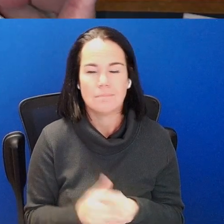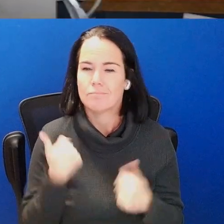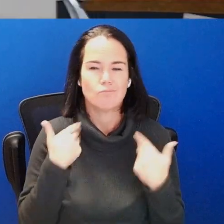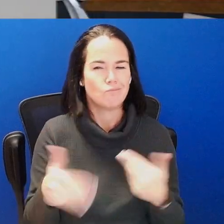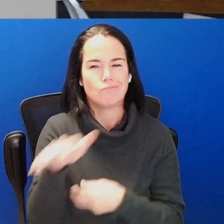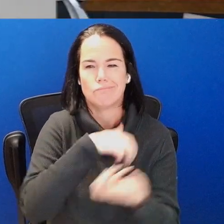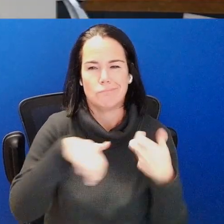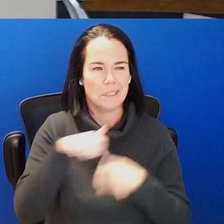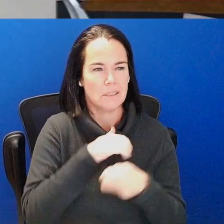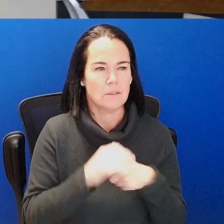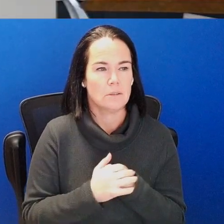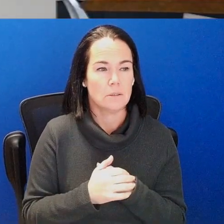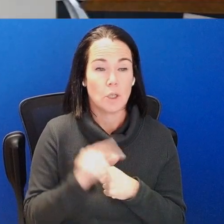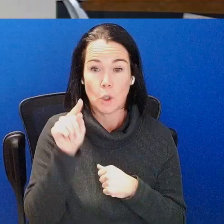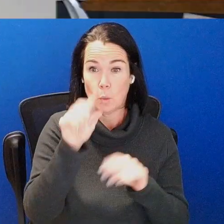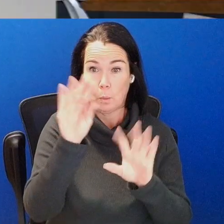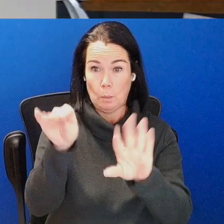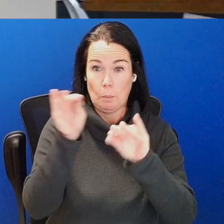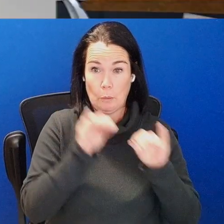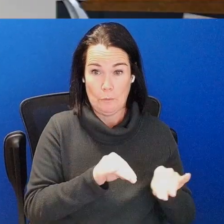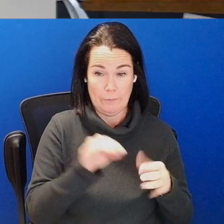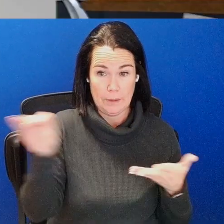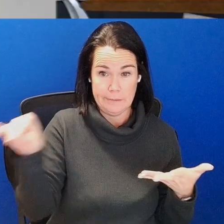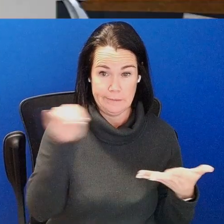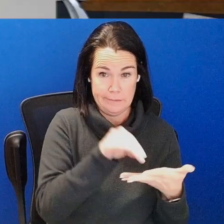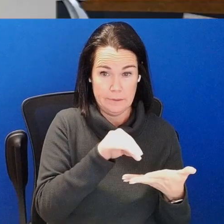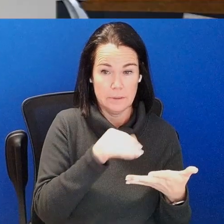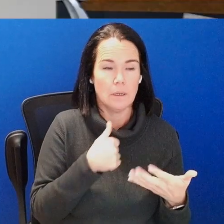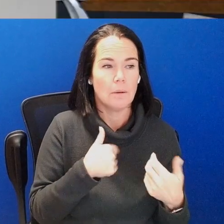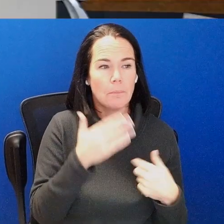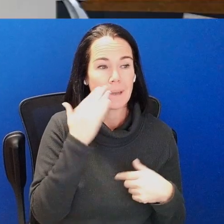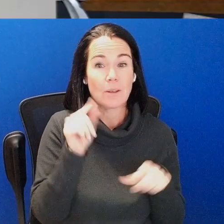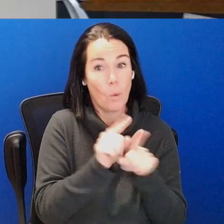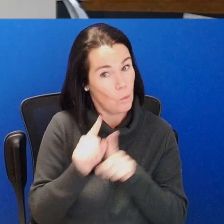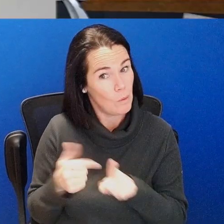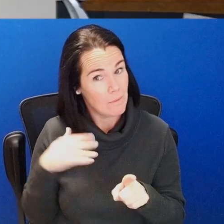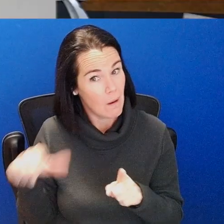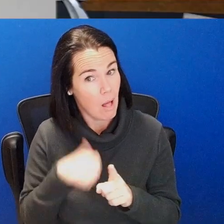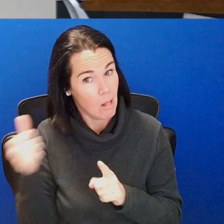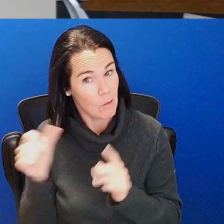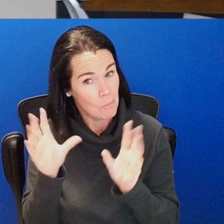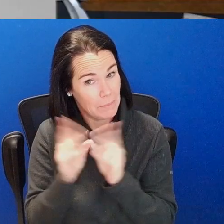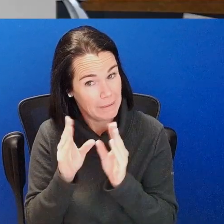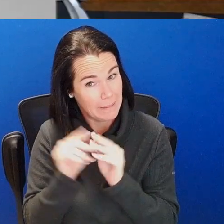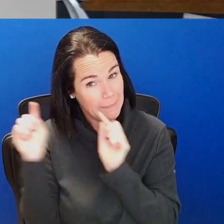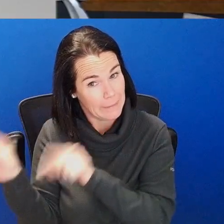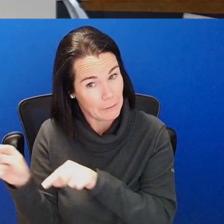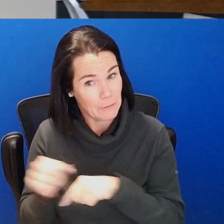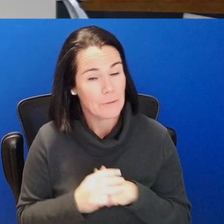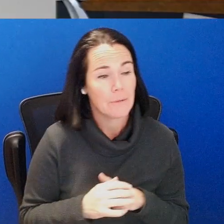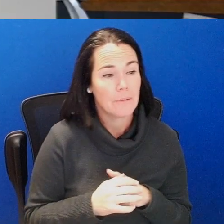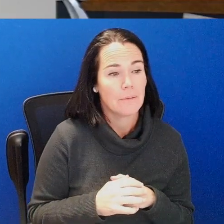We're gonna mix it up. You are gonna come over here, because I also have a meeting here.